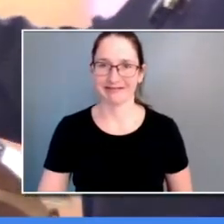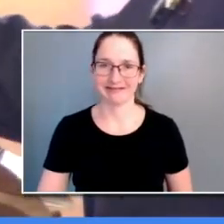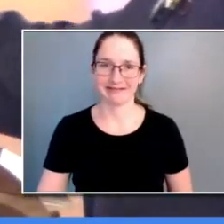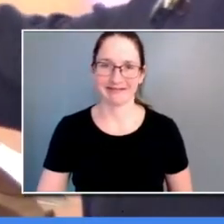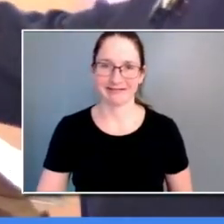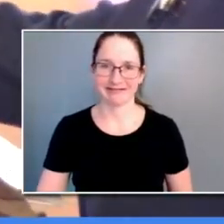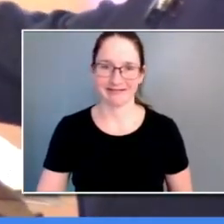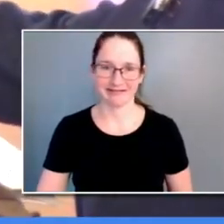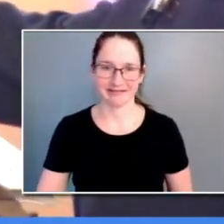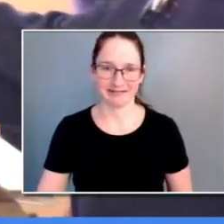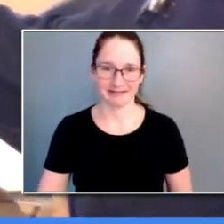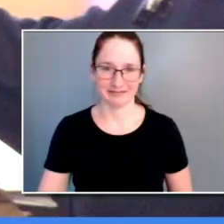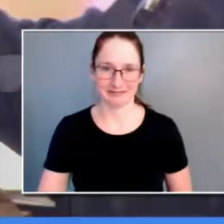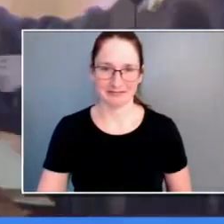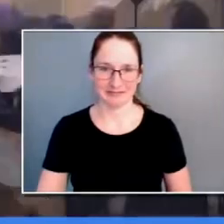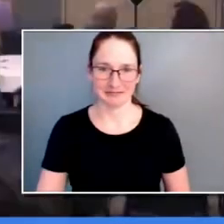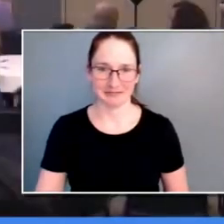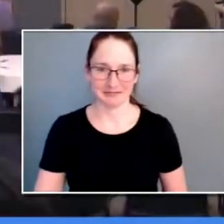You and Dr. Rosie.